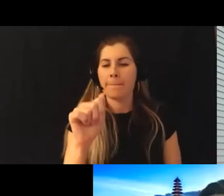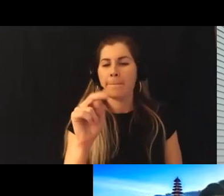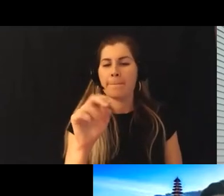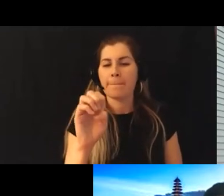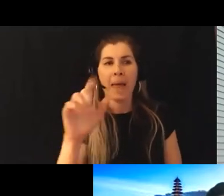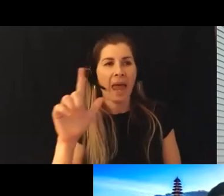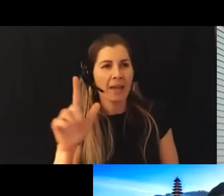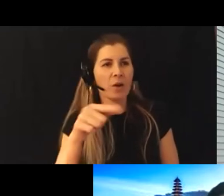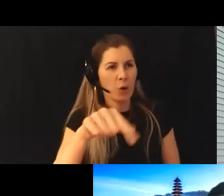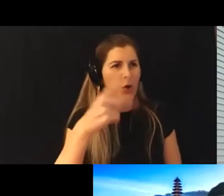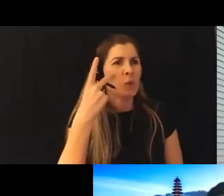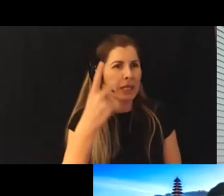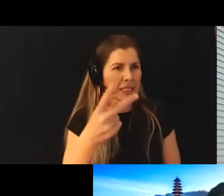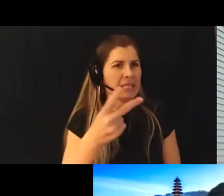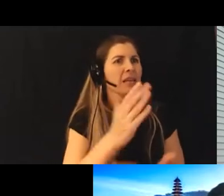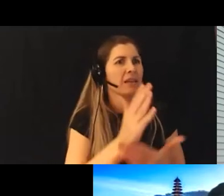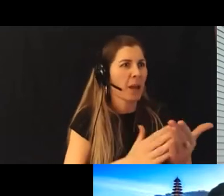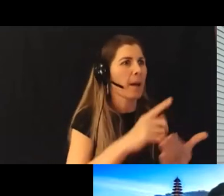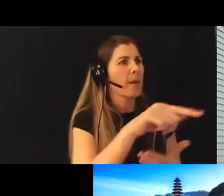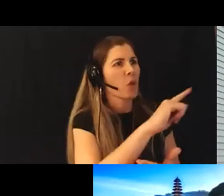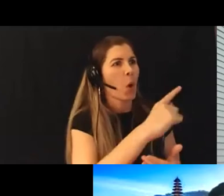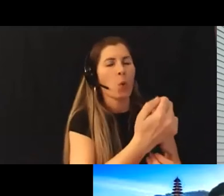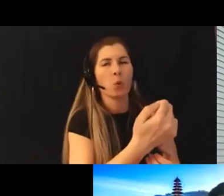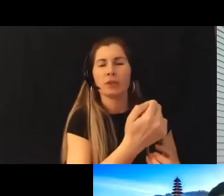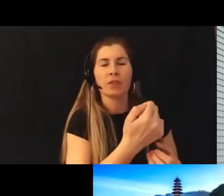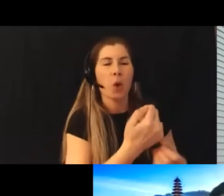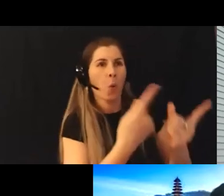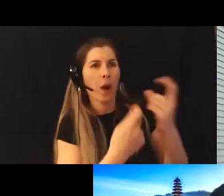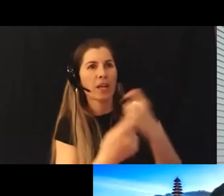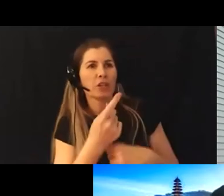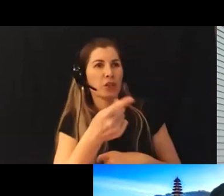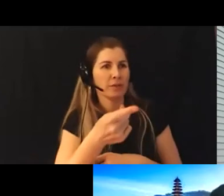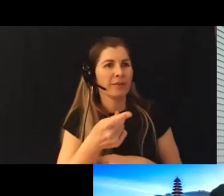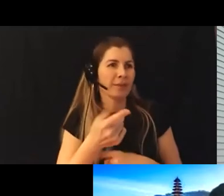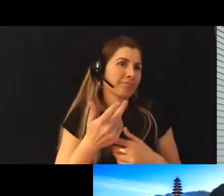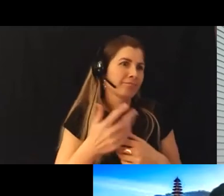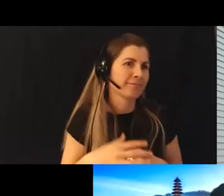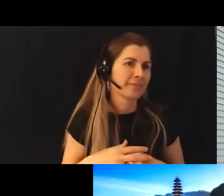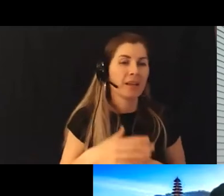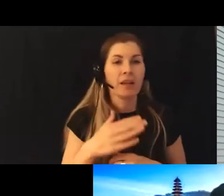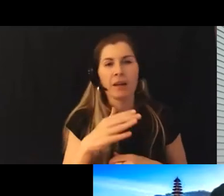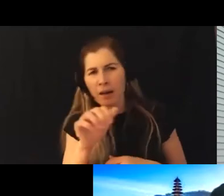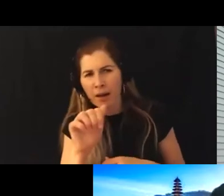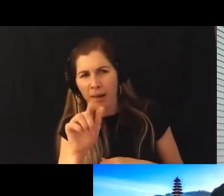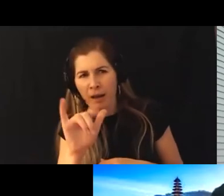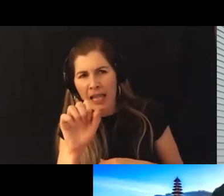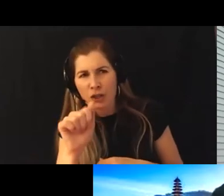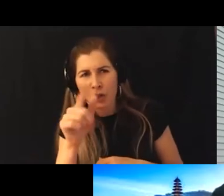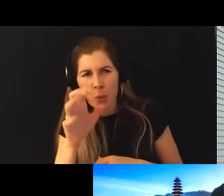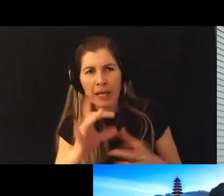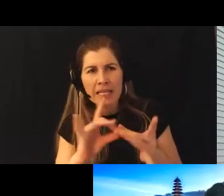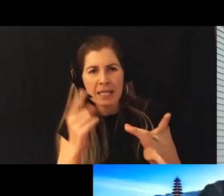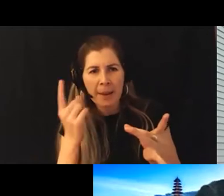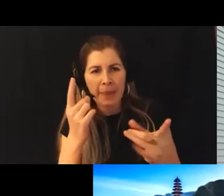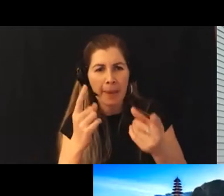applications that are being written with you in mind. So that's a great point. Alysia, did you want to say something? Yes, and I